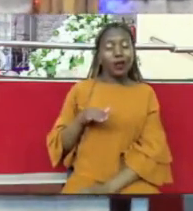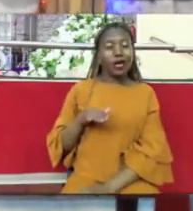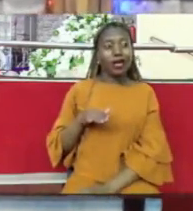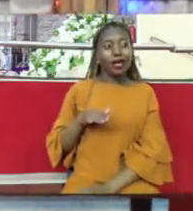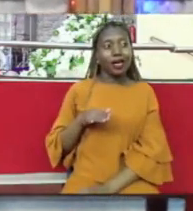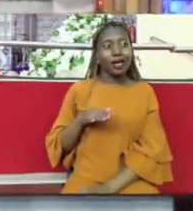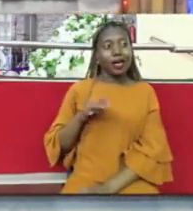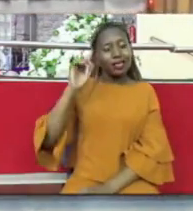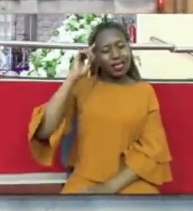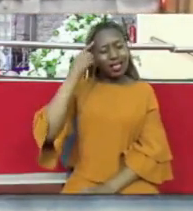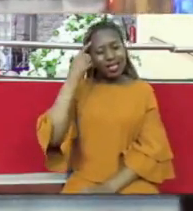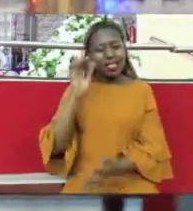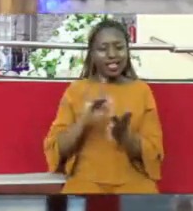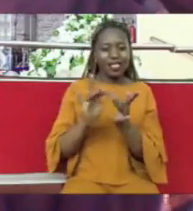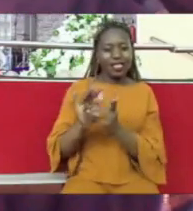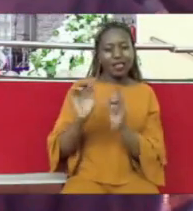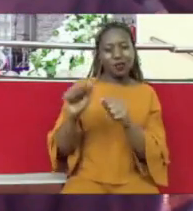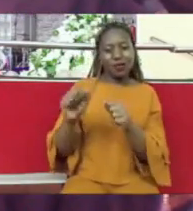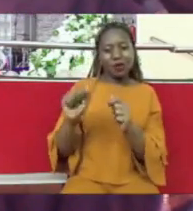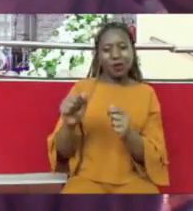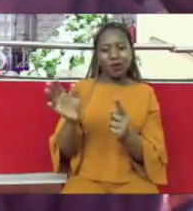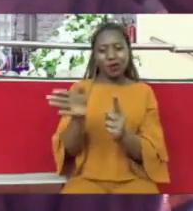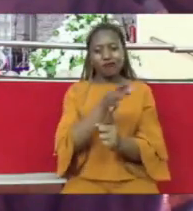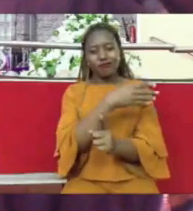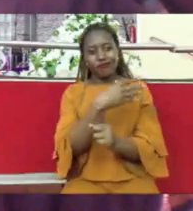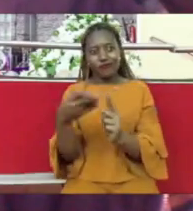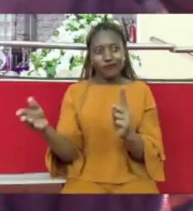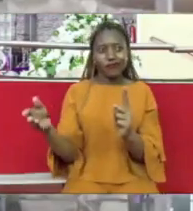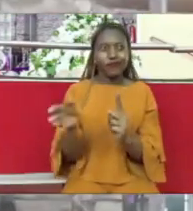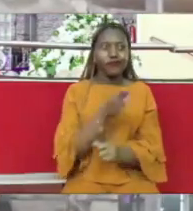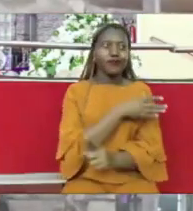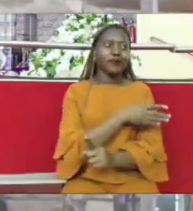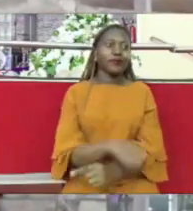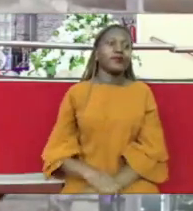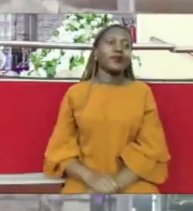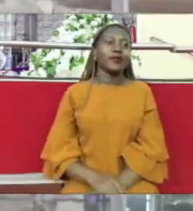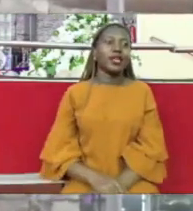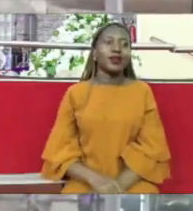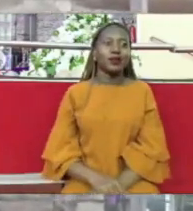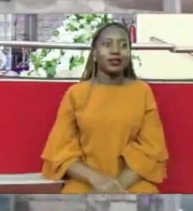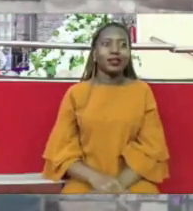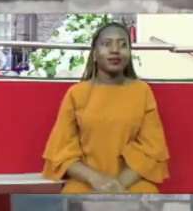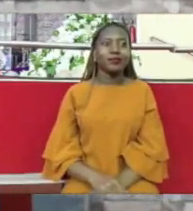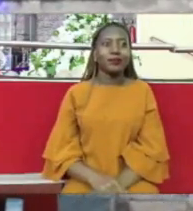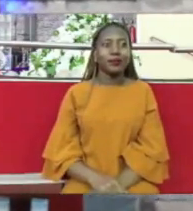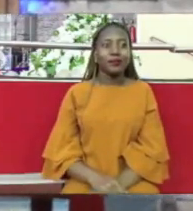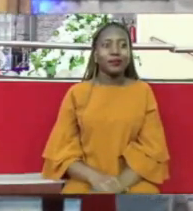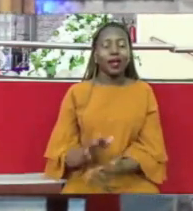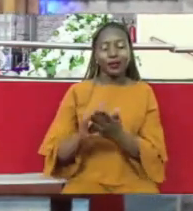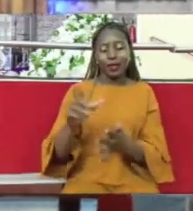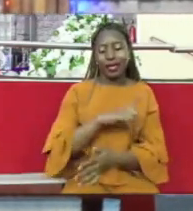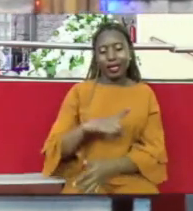wakisema kutupa mstari. Amen. Bwana asifiwe. I don't know whether the older generation understand kupeana mistari. Bwana